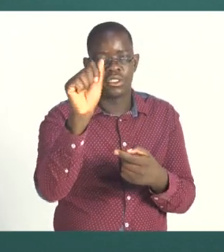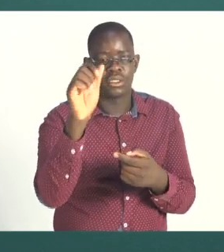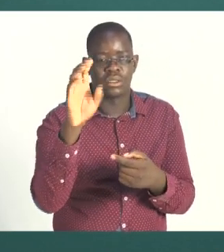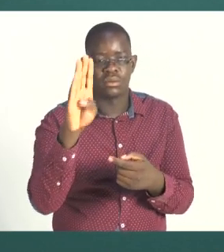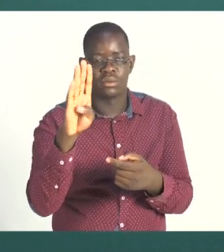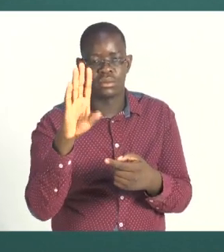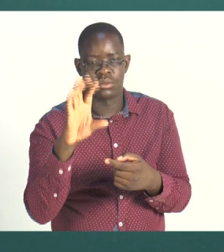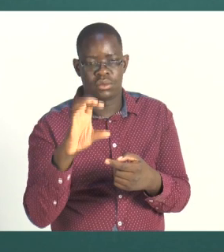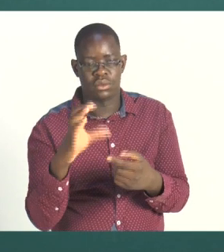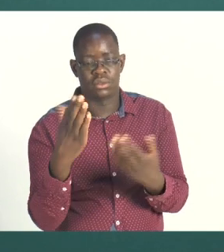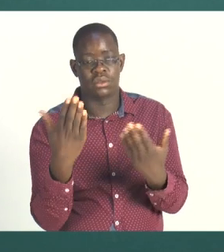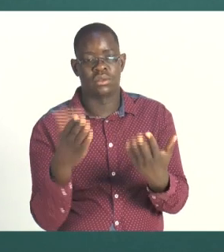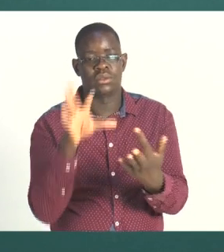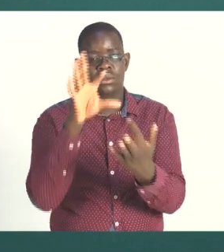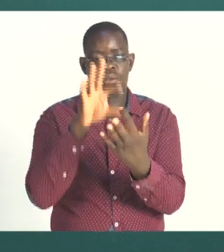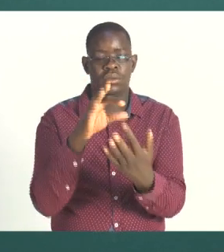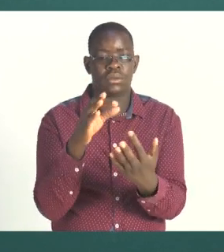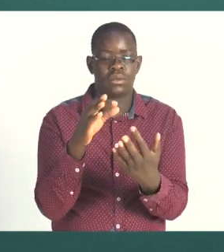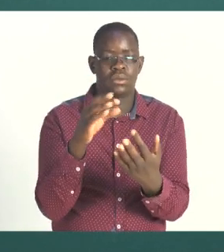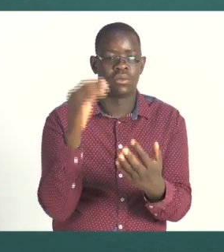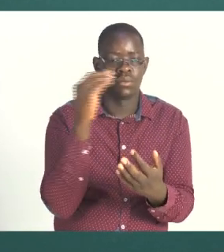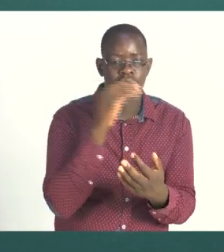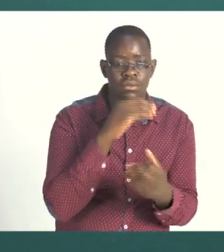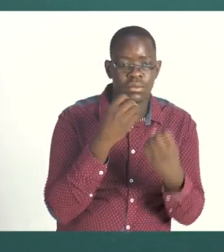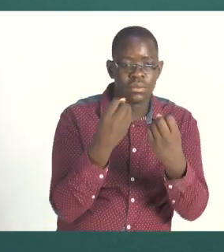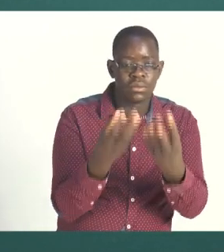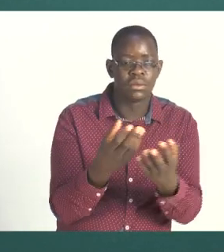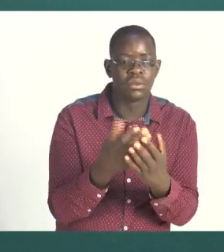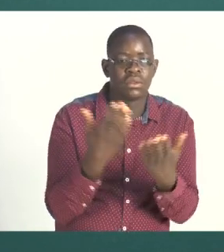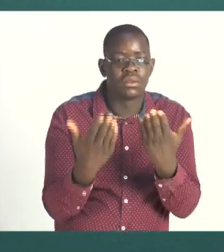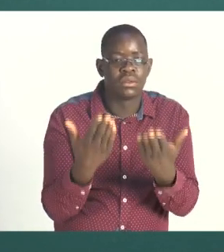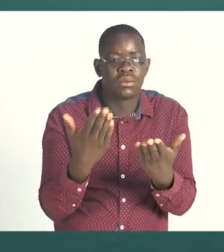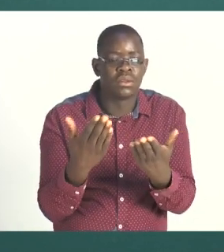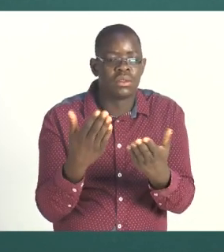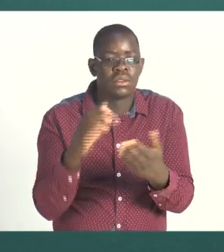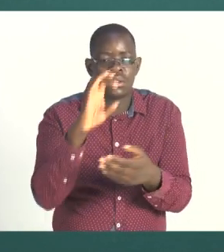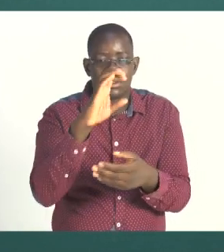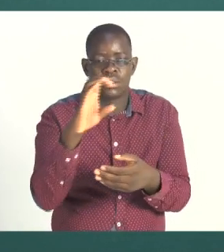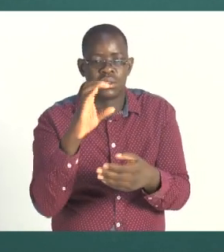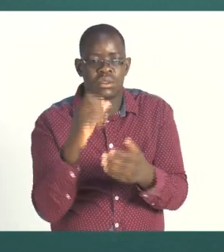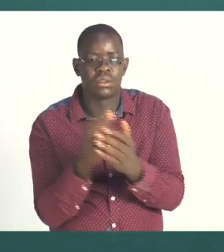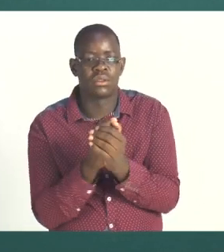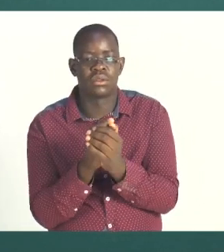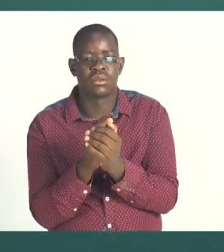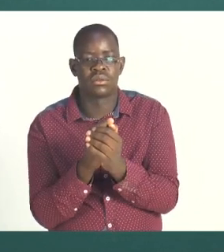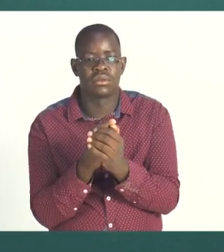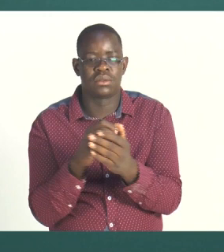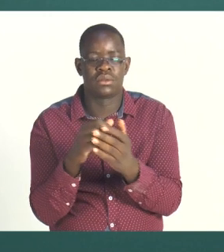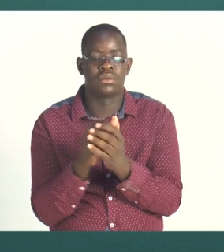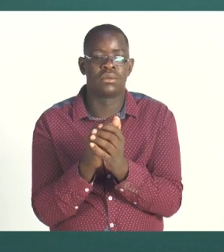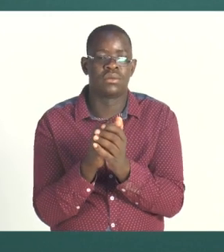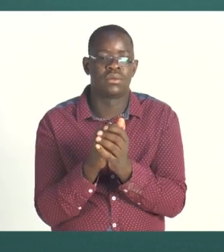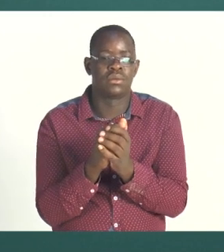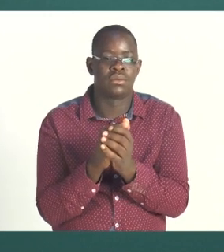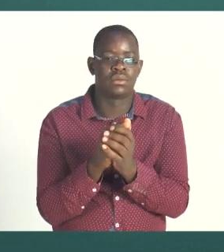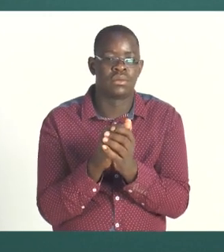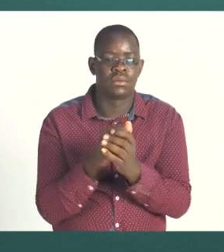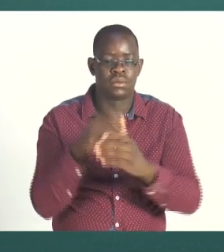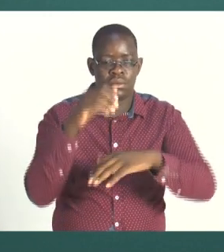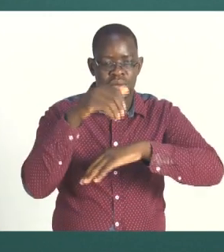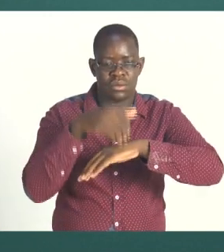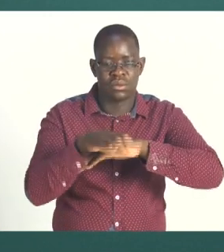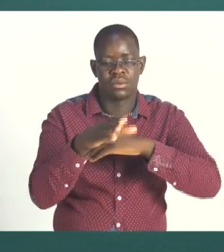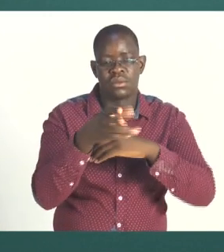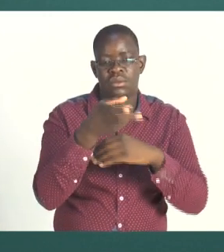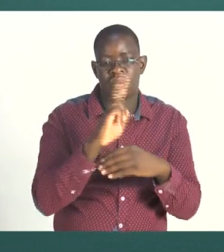B, farmer provides food to the animals, or C, high cost of fencing? SMS